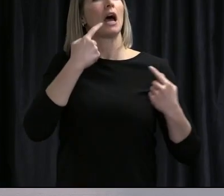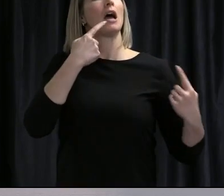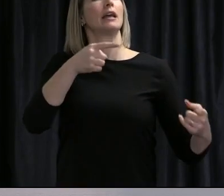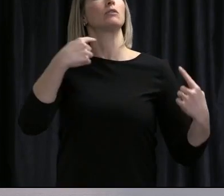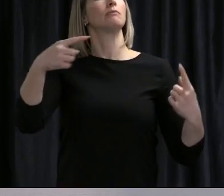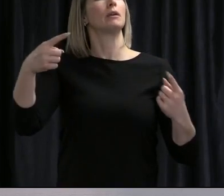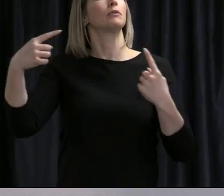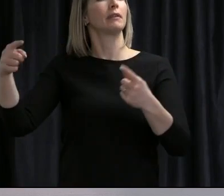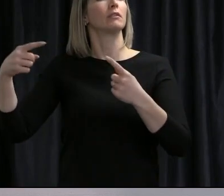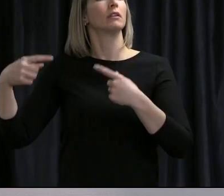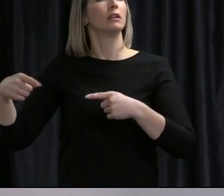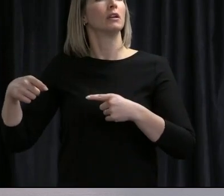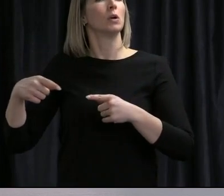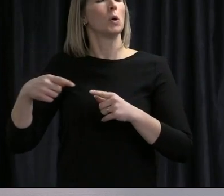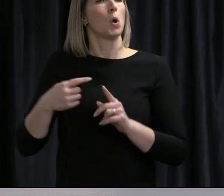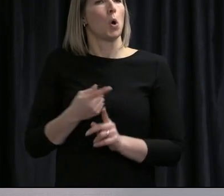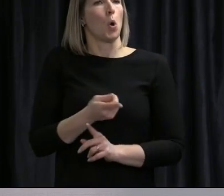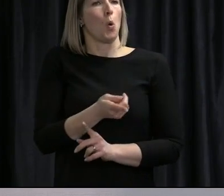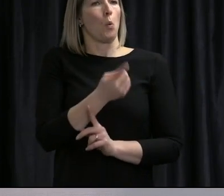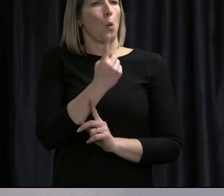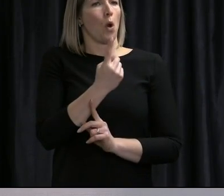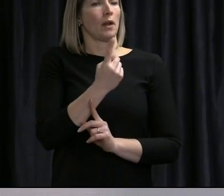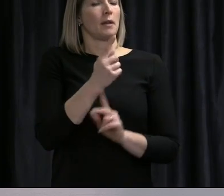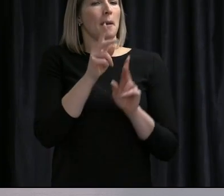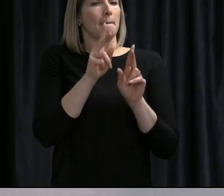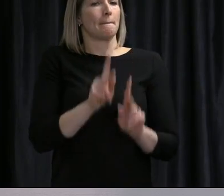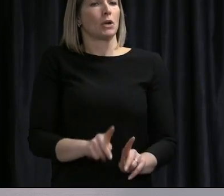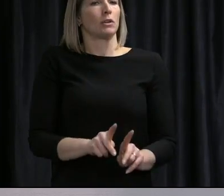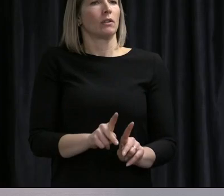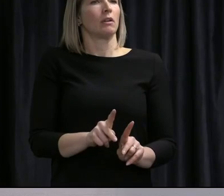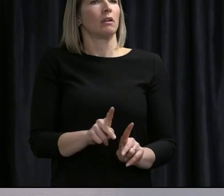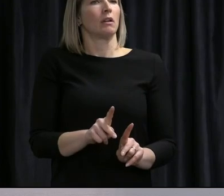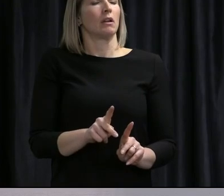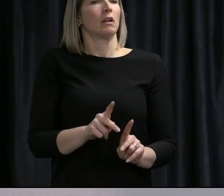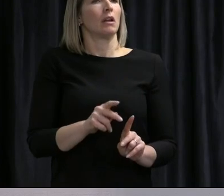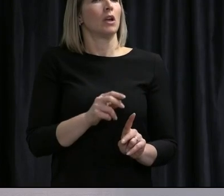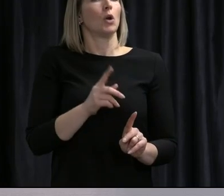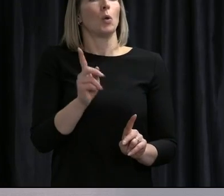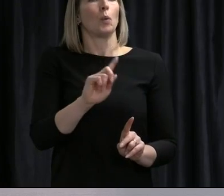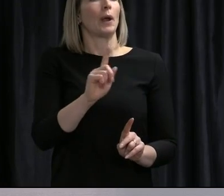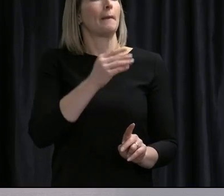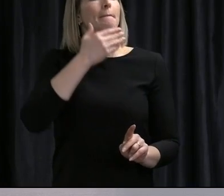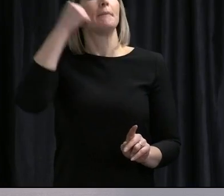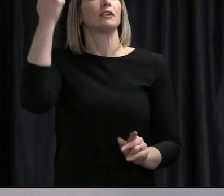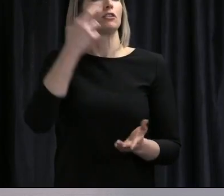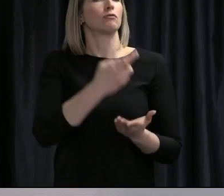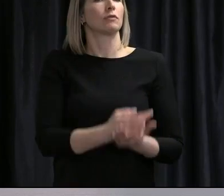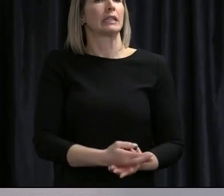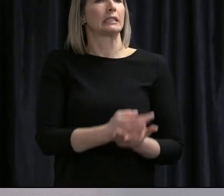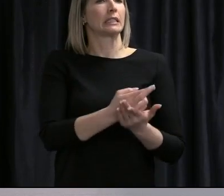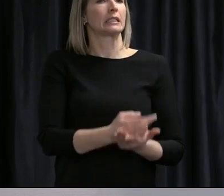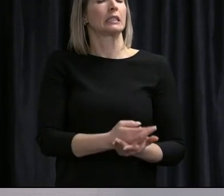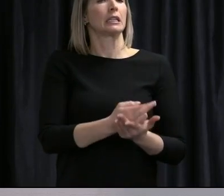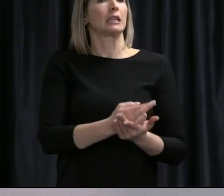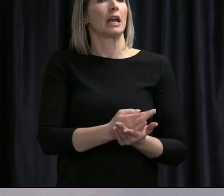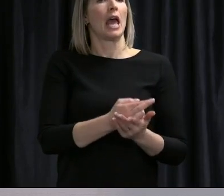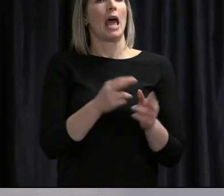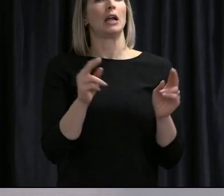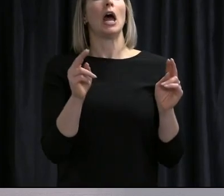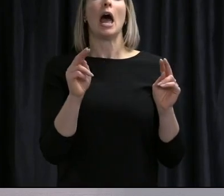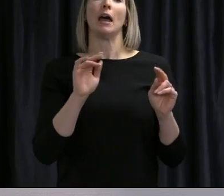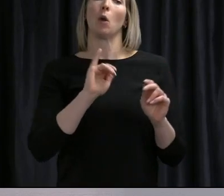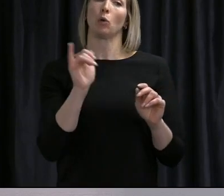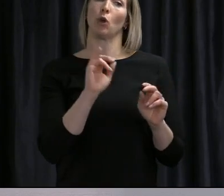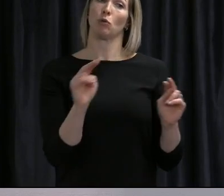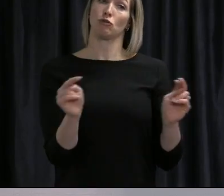a single informed source of information that was credible and apolitical was really